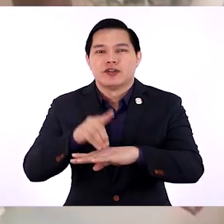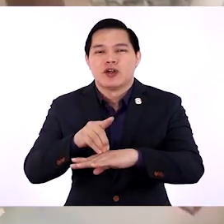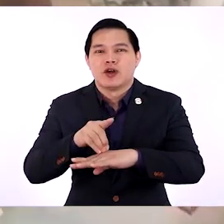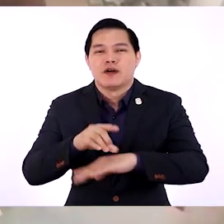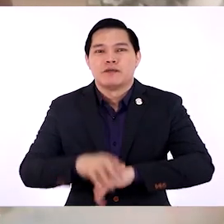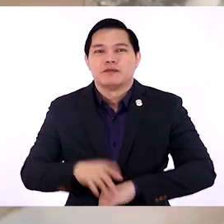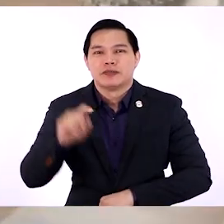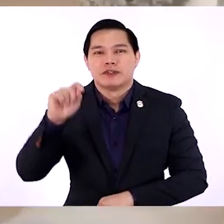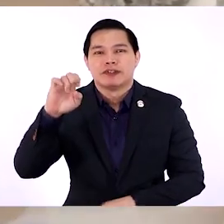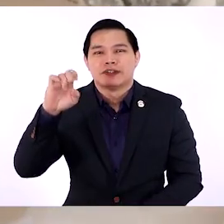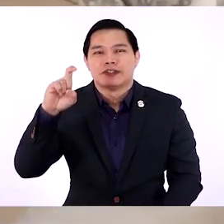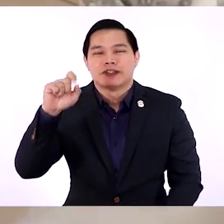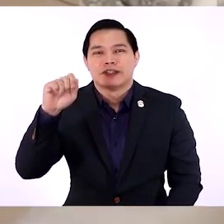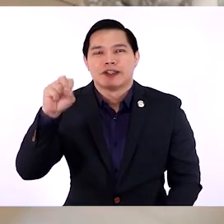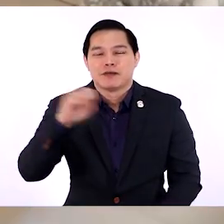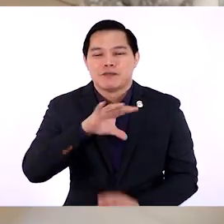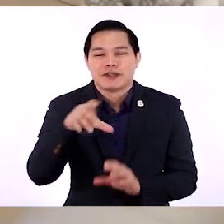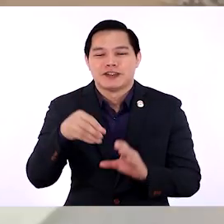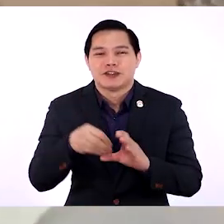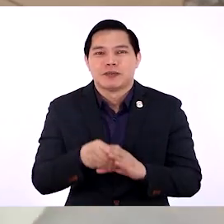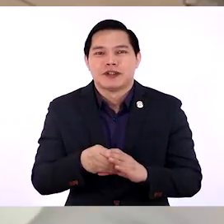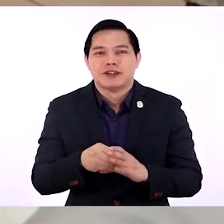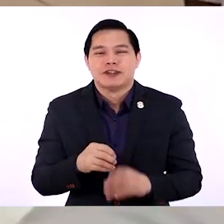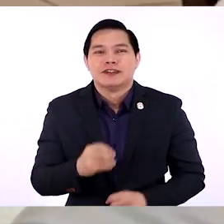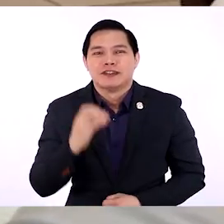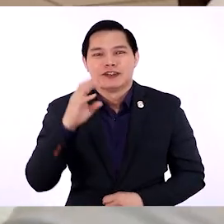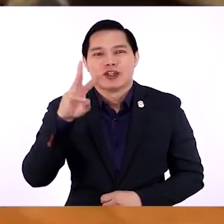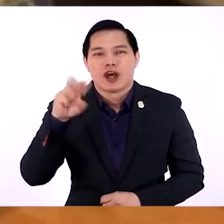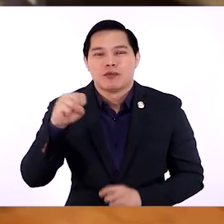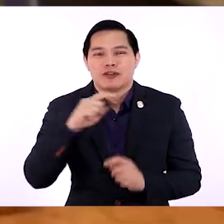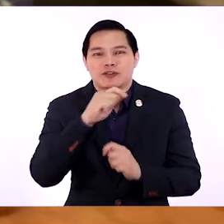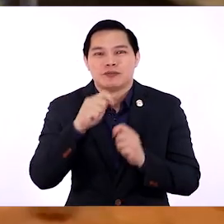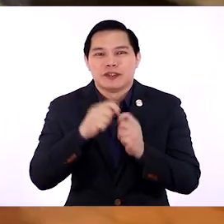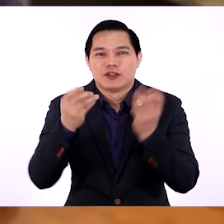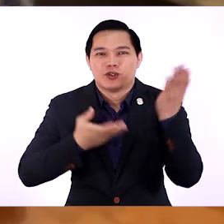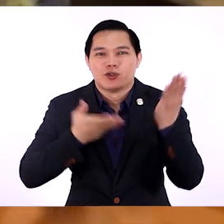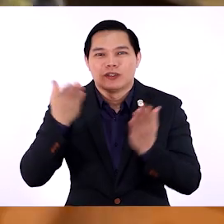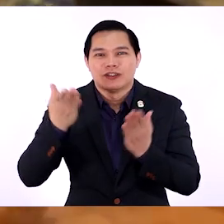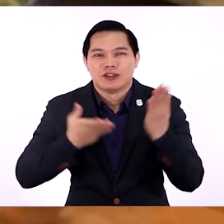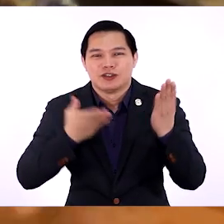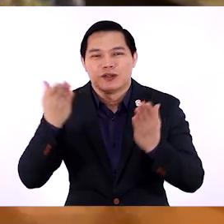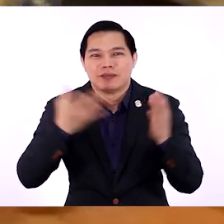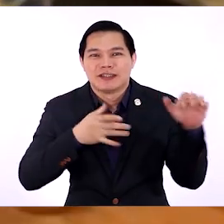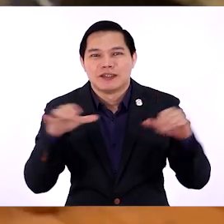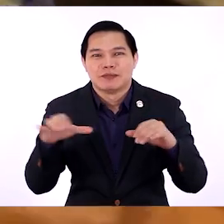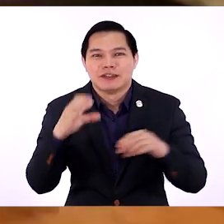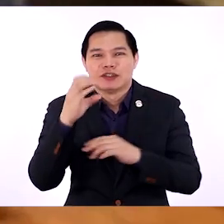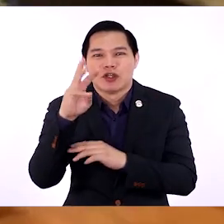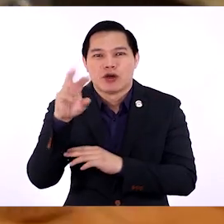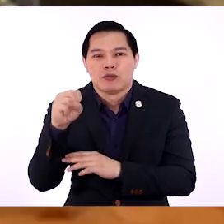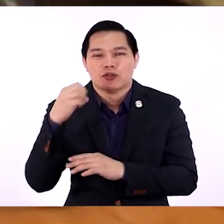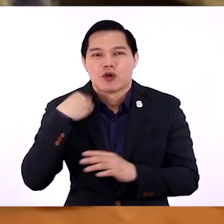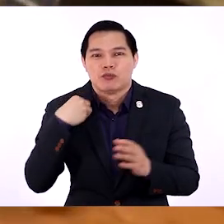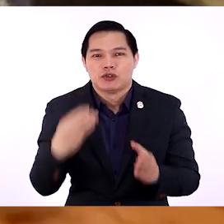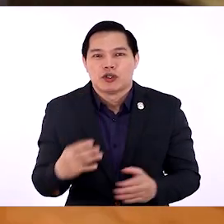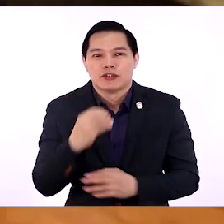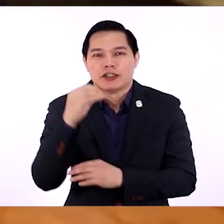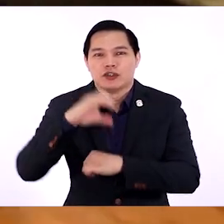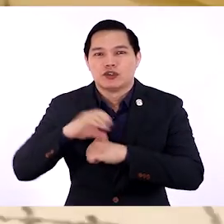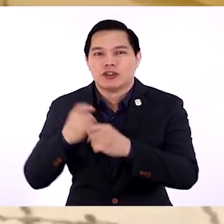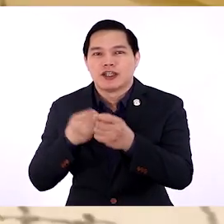of Texas participated in the CWS Fit to Serve activity. The CWS officers and the